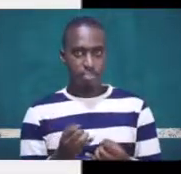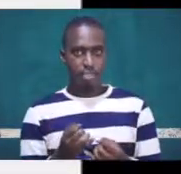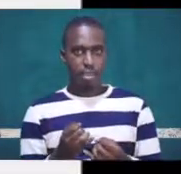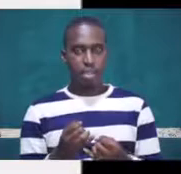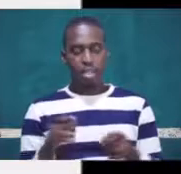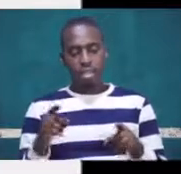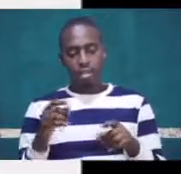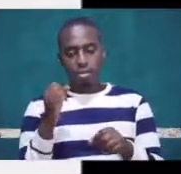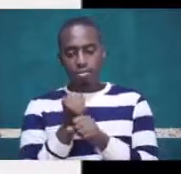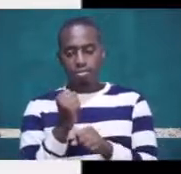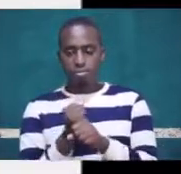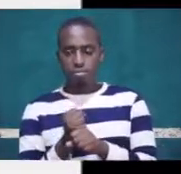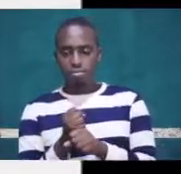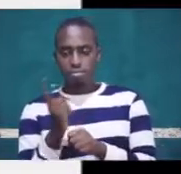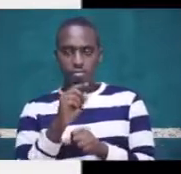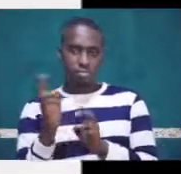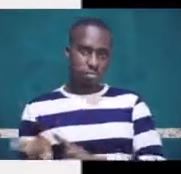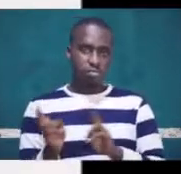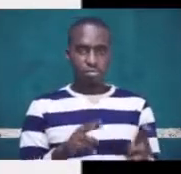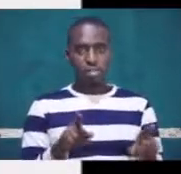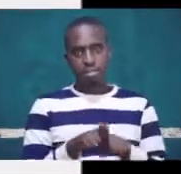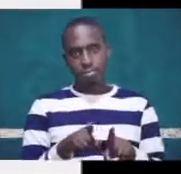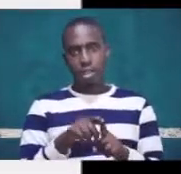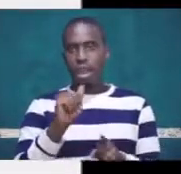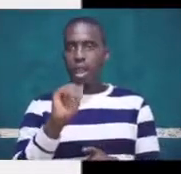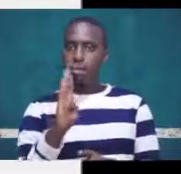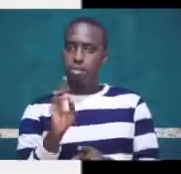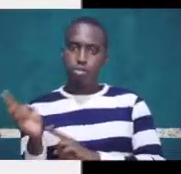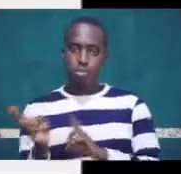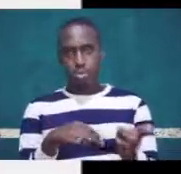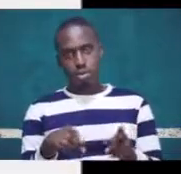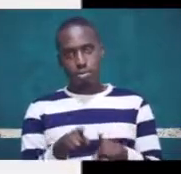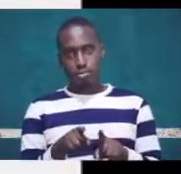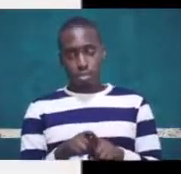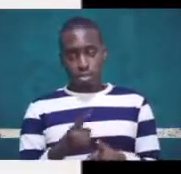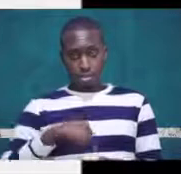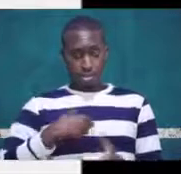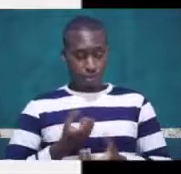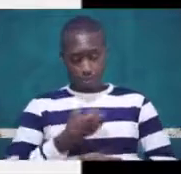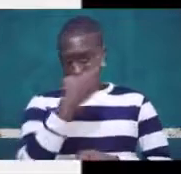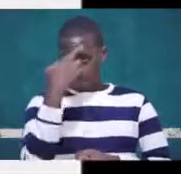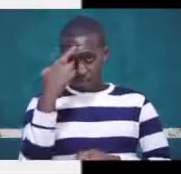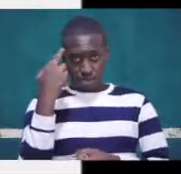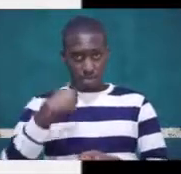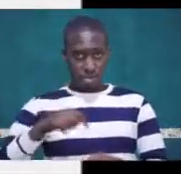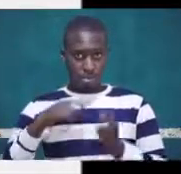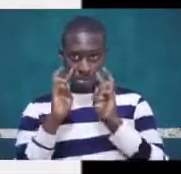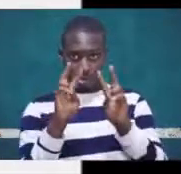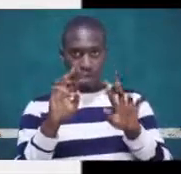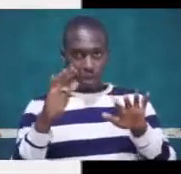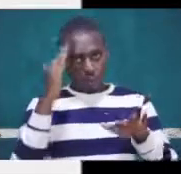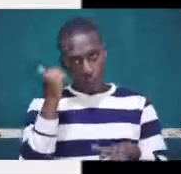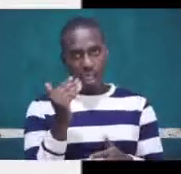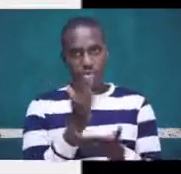behave abnormally, abnormal demand curves or regressive demand curves. We have reasons, or we are going to see